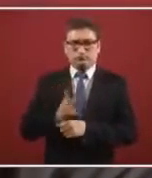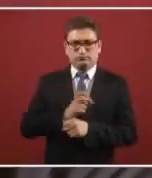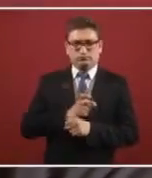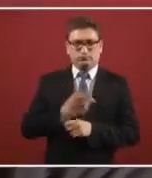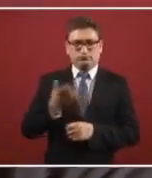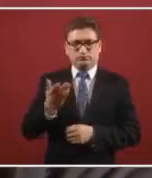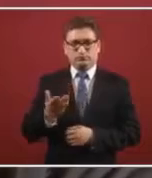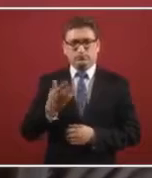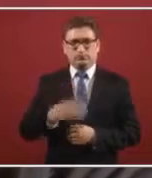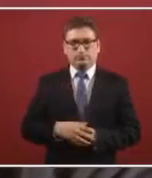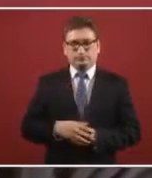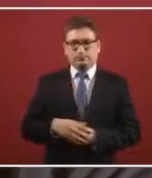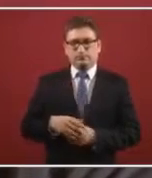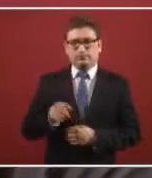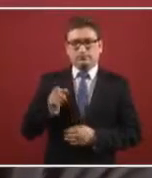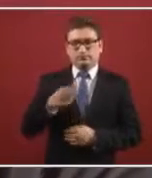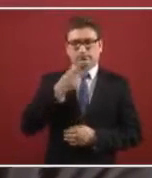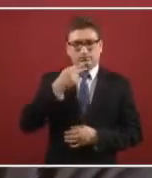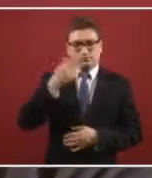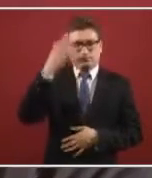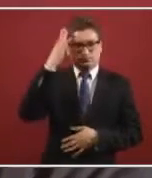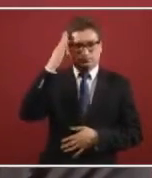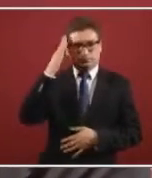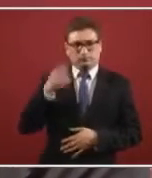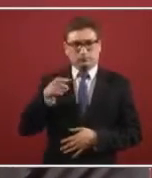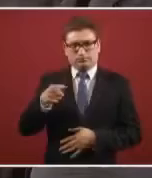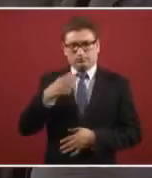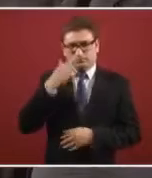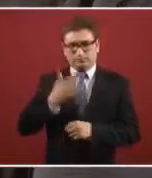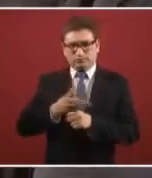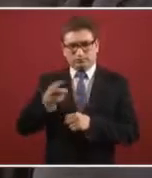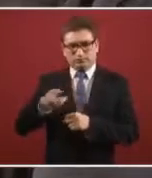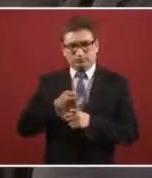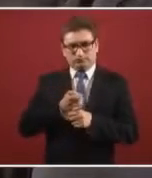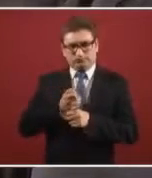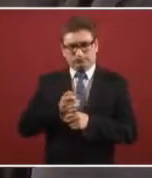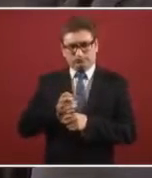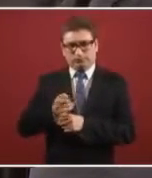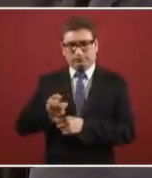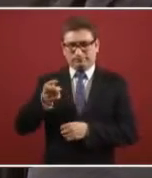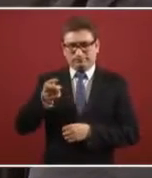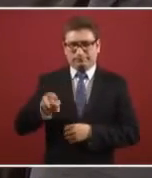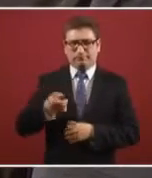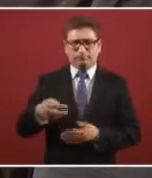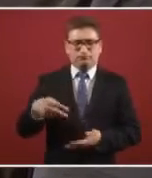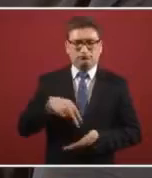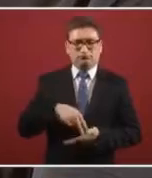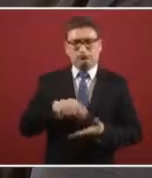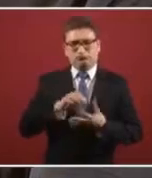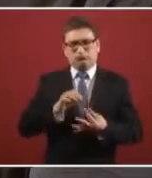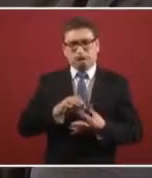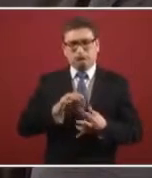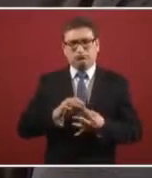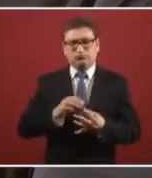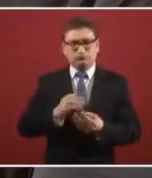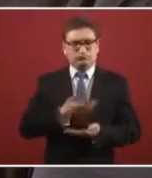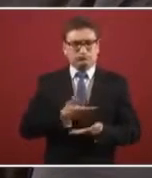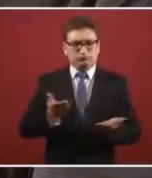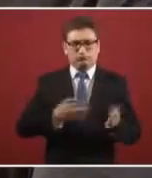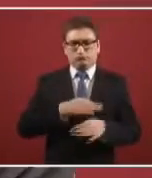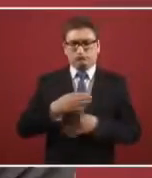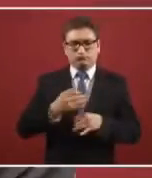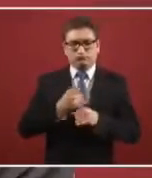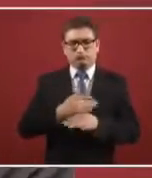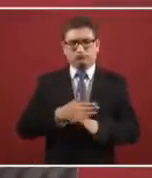the district al fiscal attorney del caso because para he que is on the nos case informe and he can todos inform us